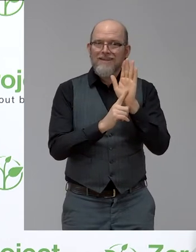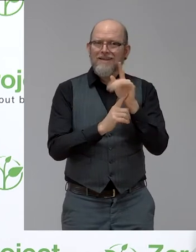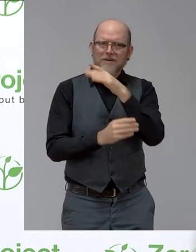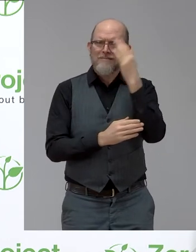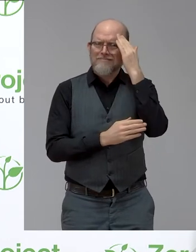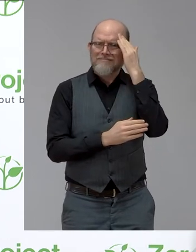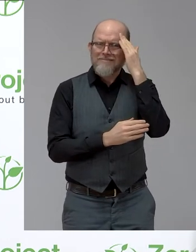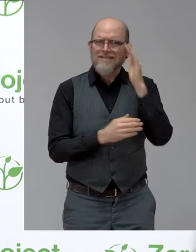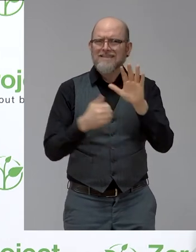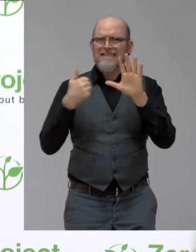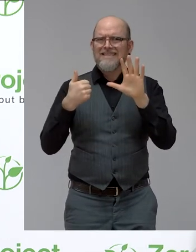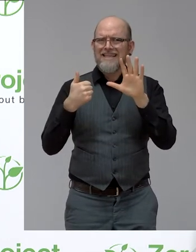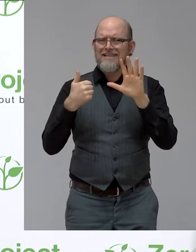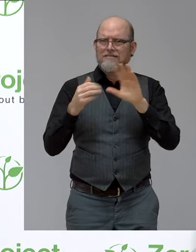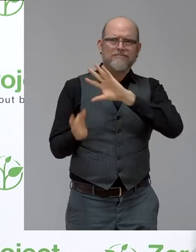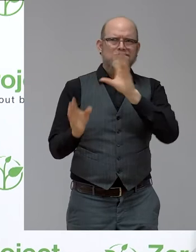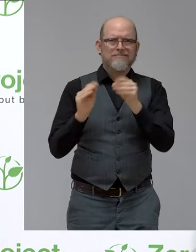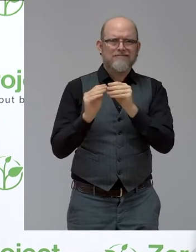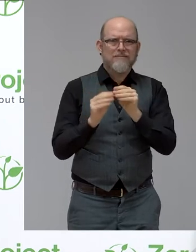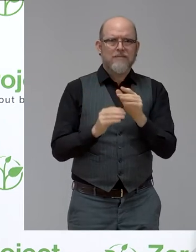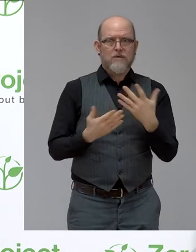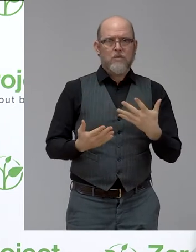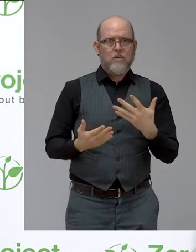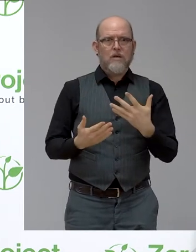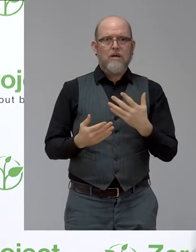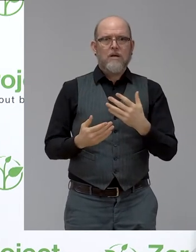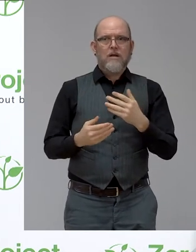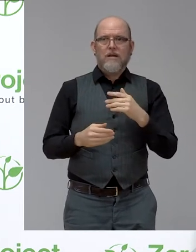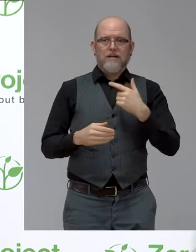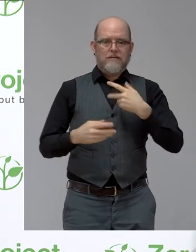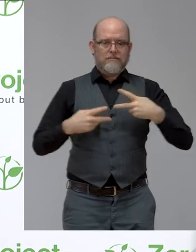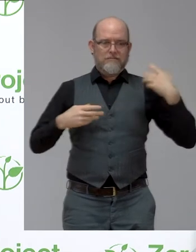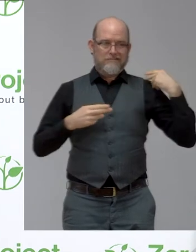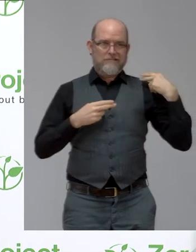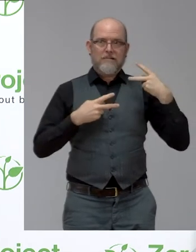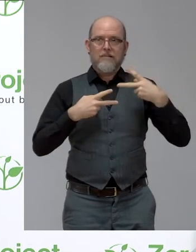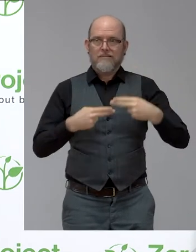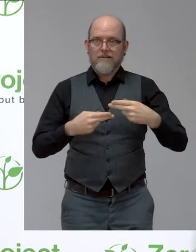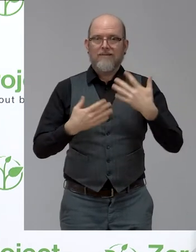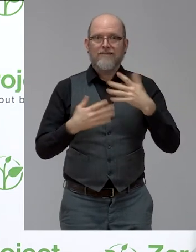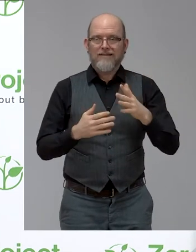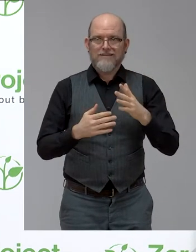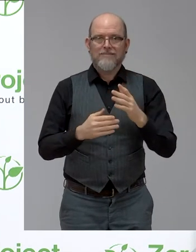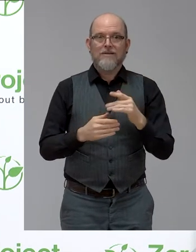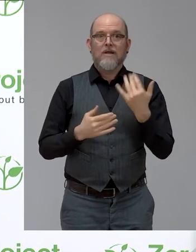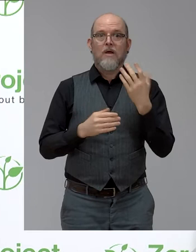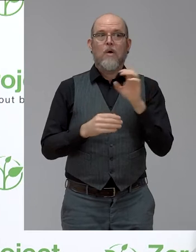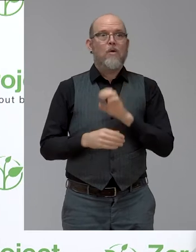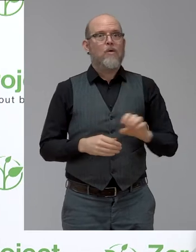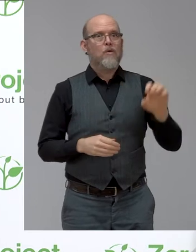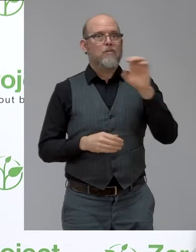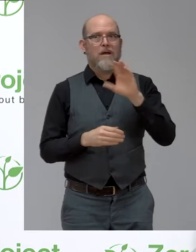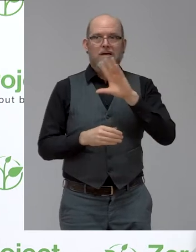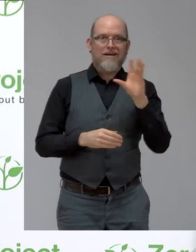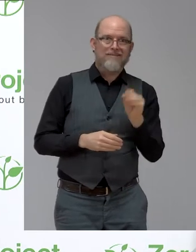sessions. This is the 2nd session, and we will see contributions from Europe, from Africa, from North and